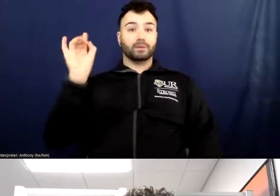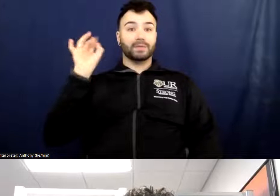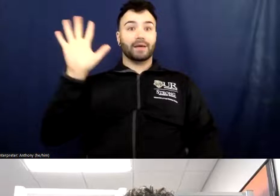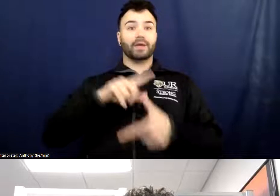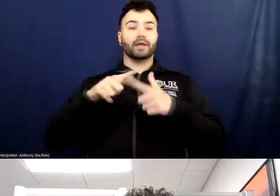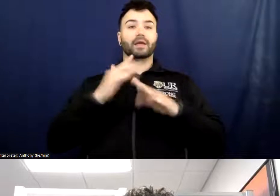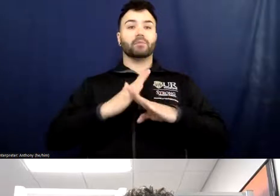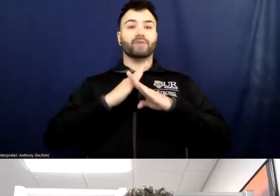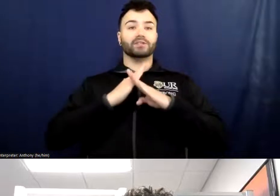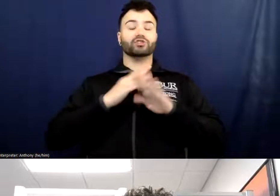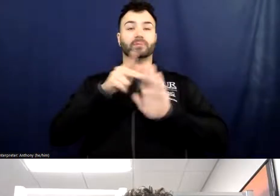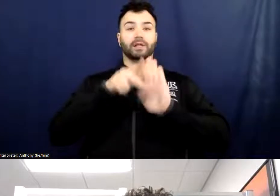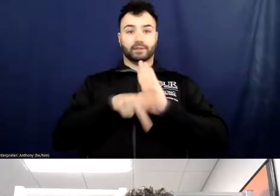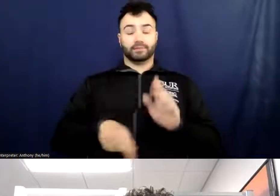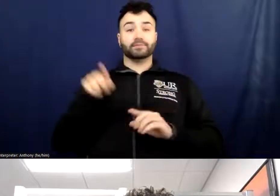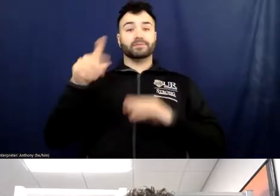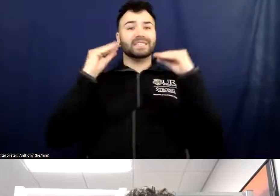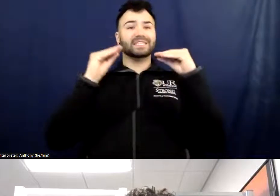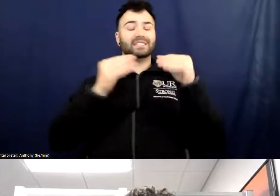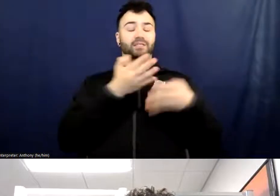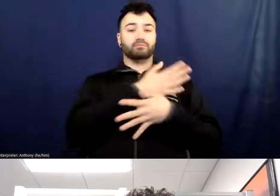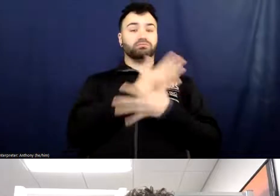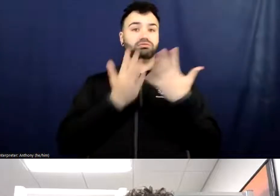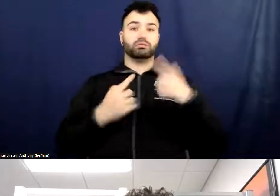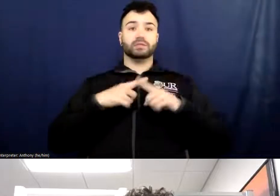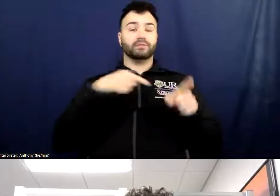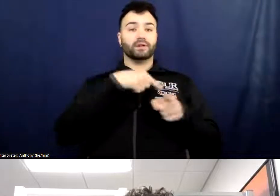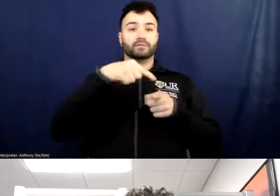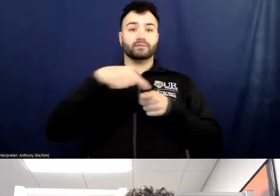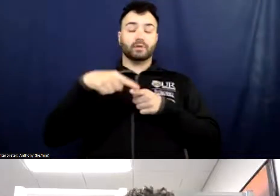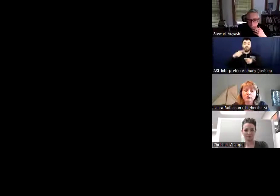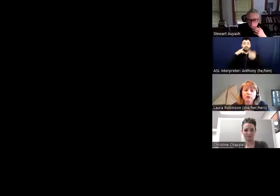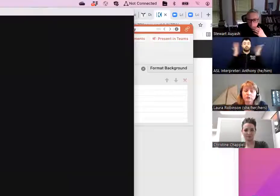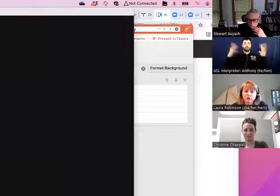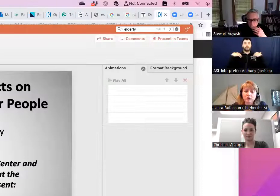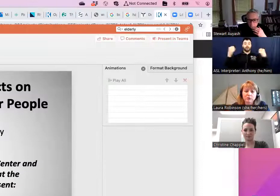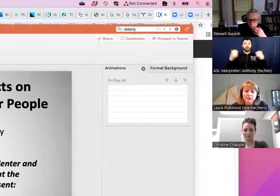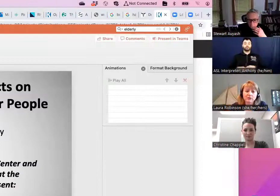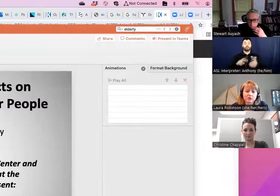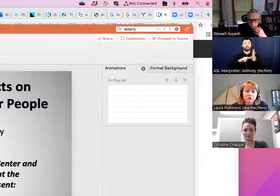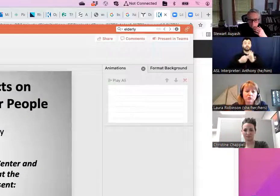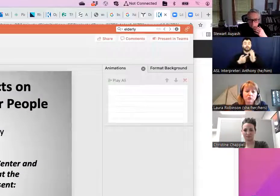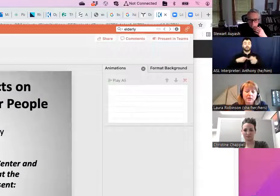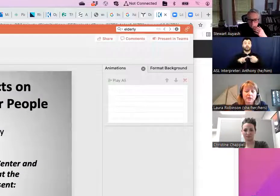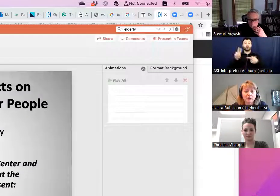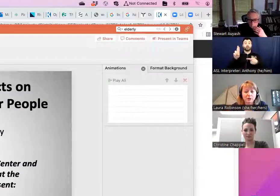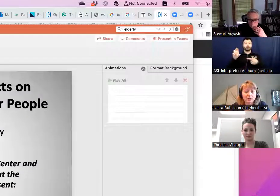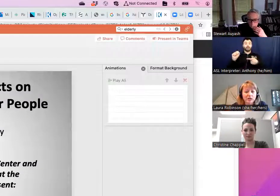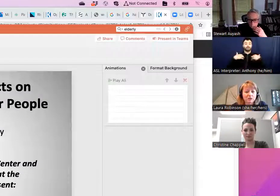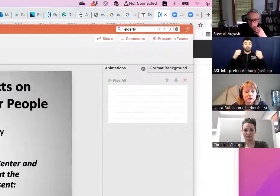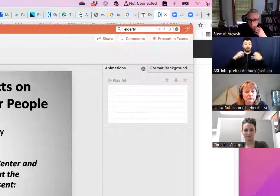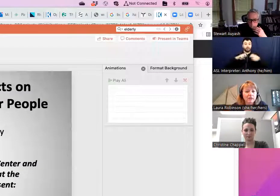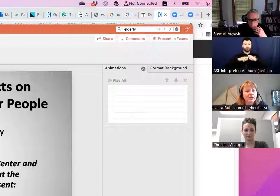policies. He teaches across a wide range of public health and communication subjects. These include critical U.S. health issues,